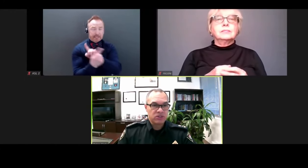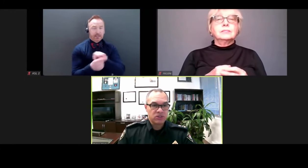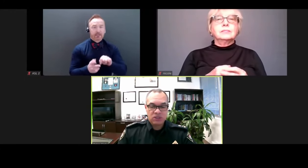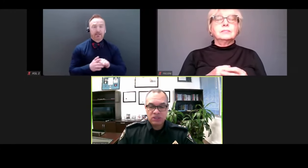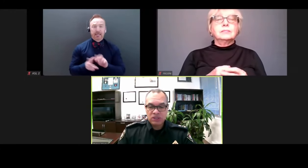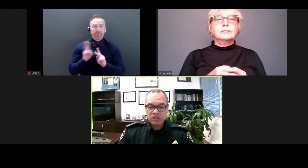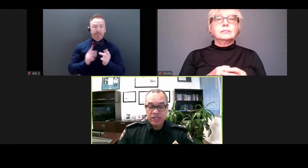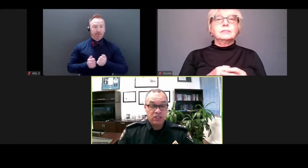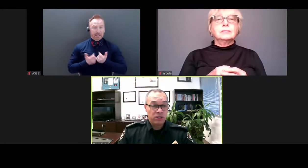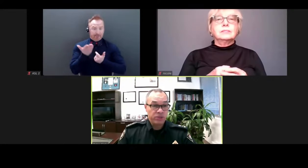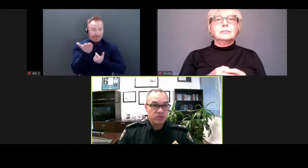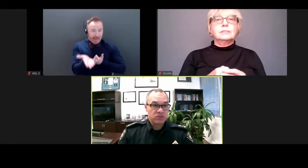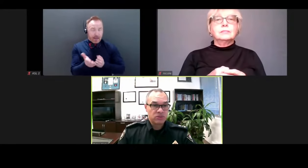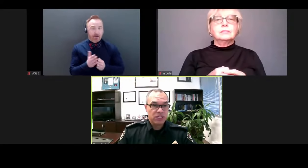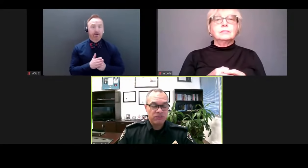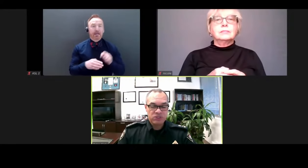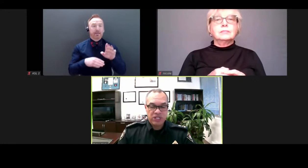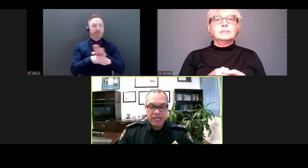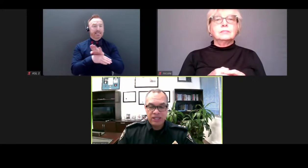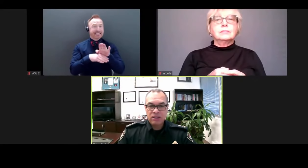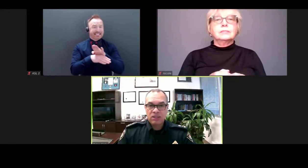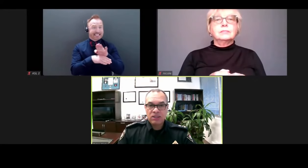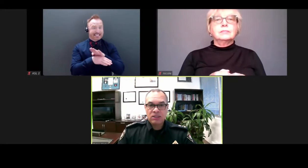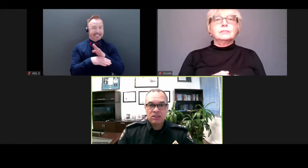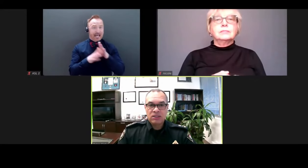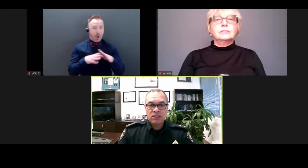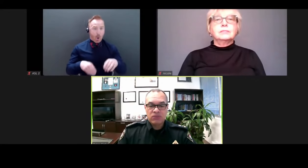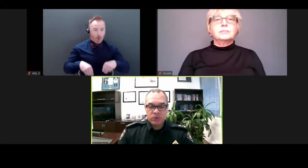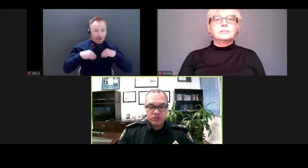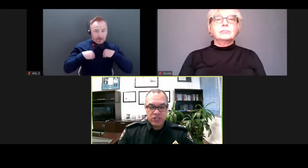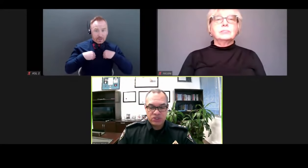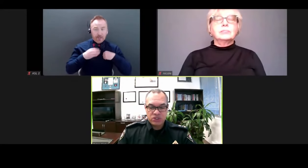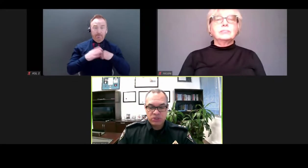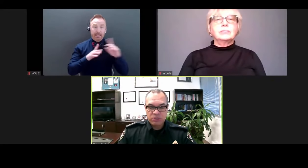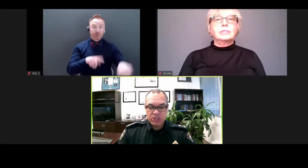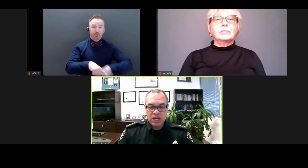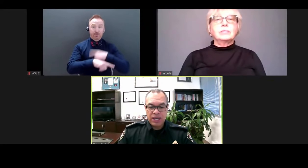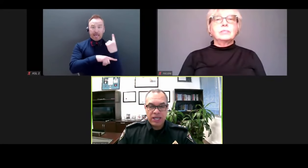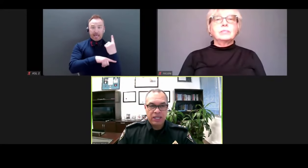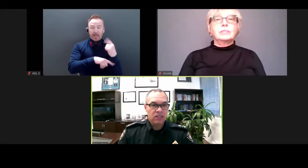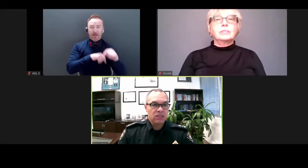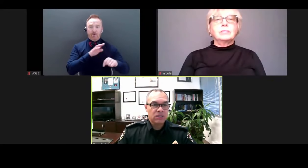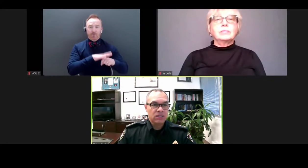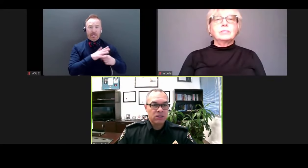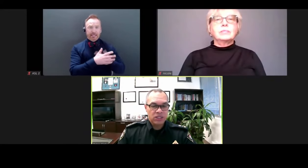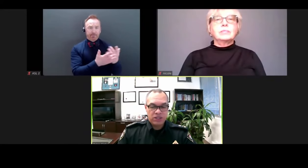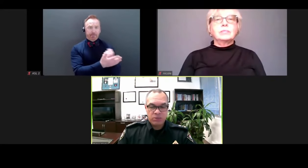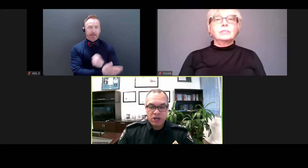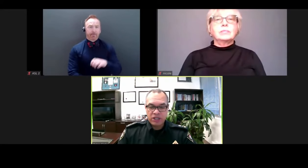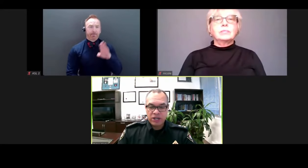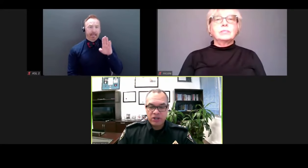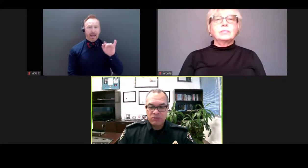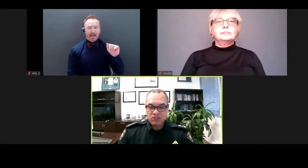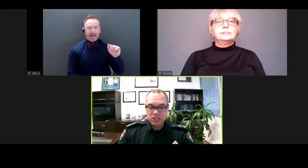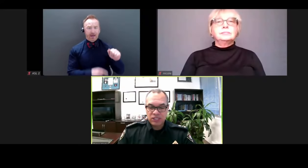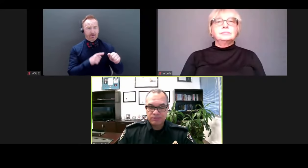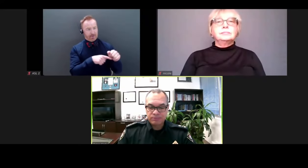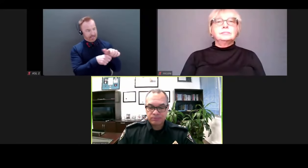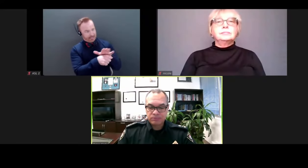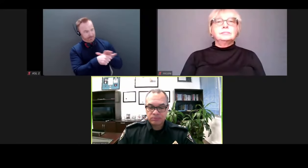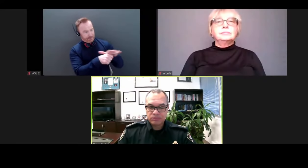leaders. That includes, even today, a full session with the BIA in the market area of the